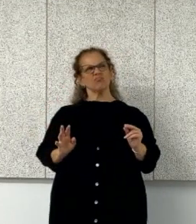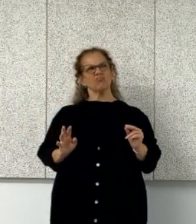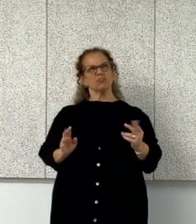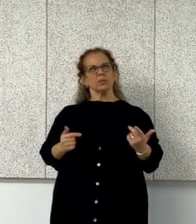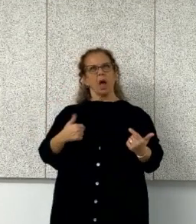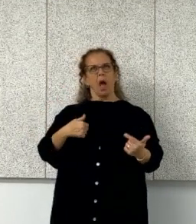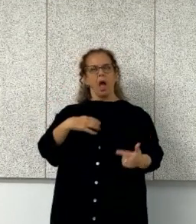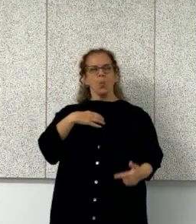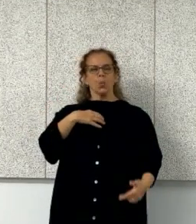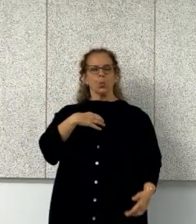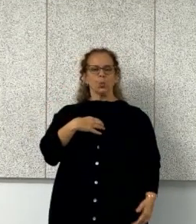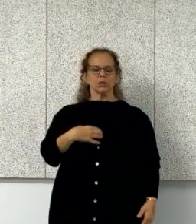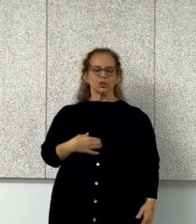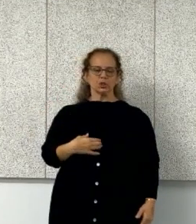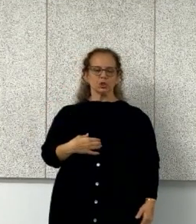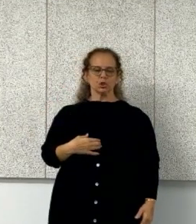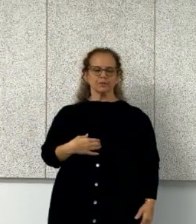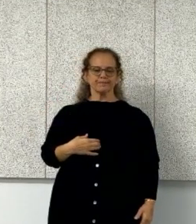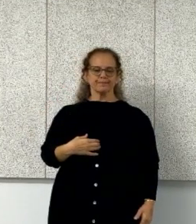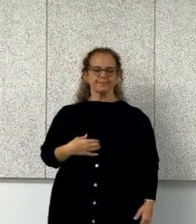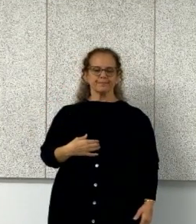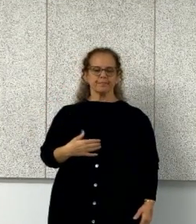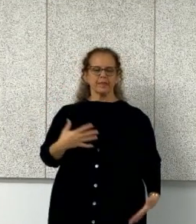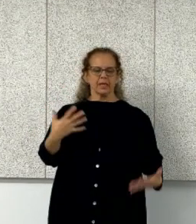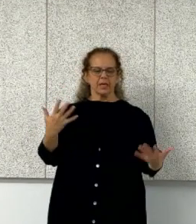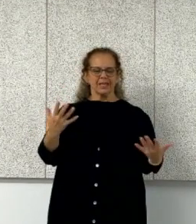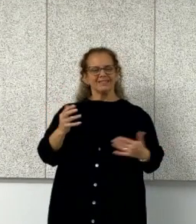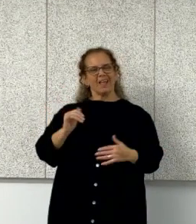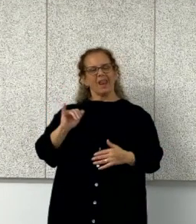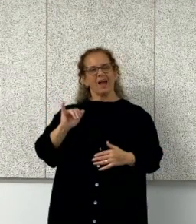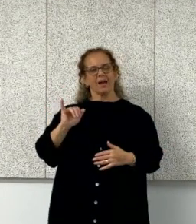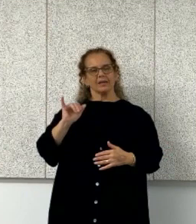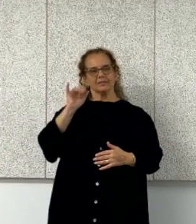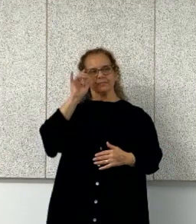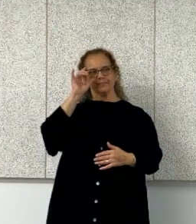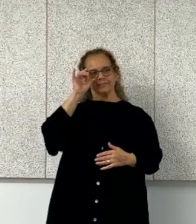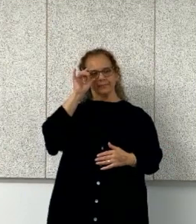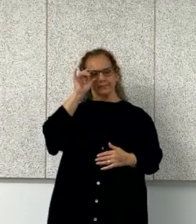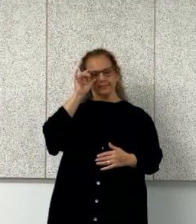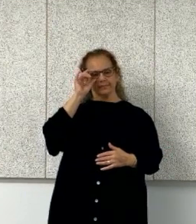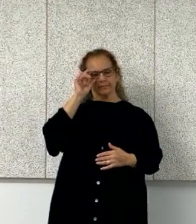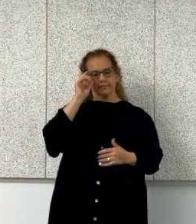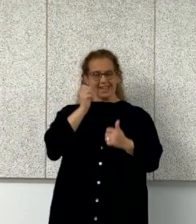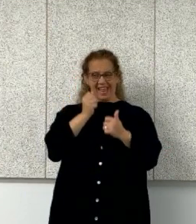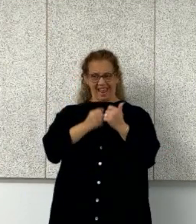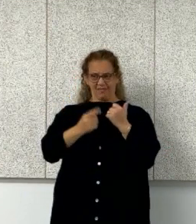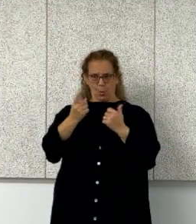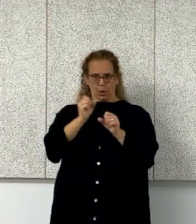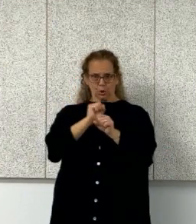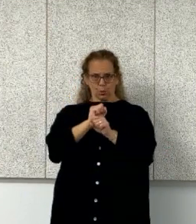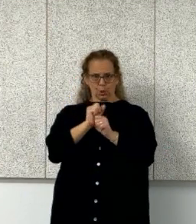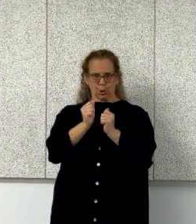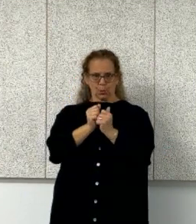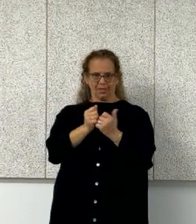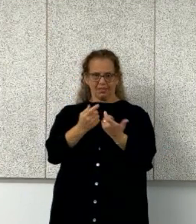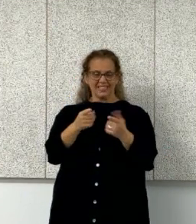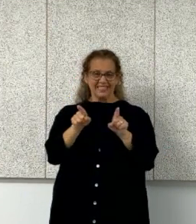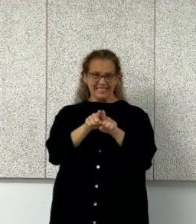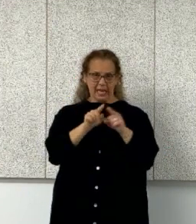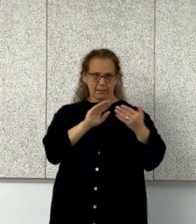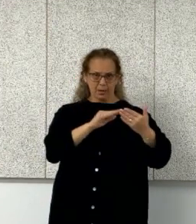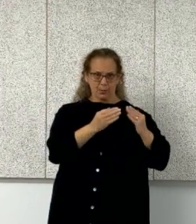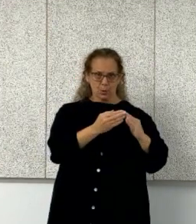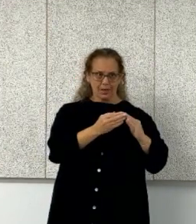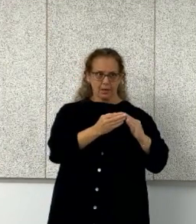I think we're, like, everybody's kind of working with the same community in terms of who the audience is. I